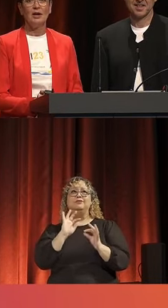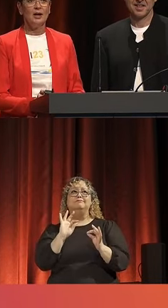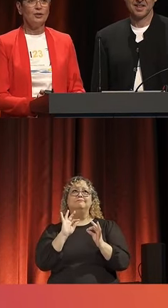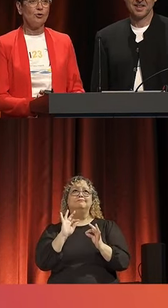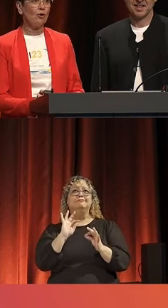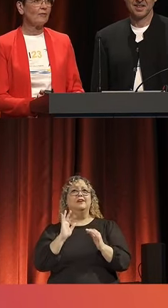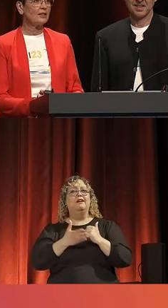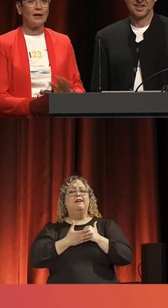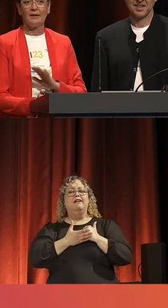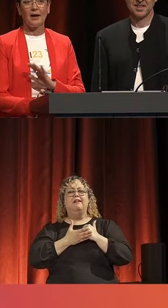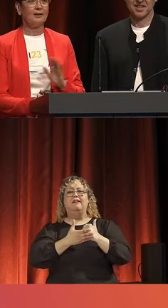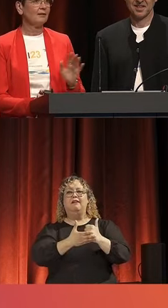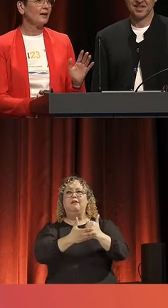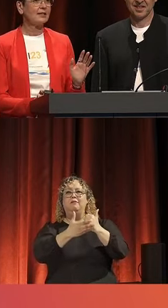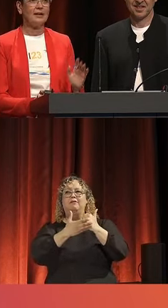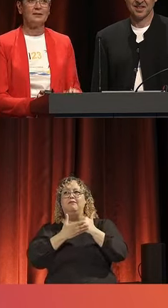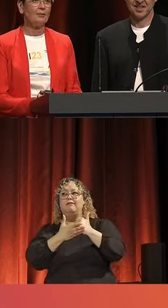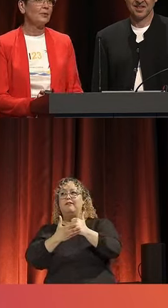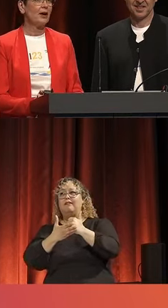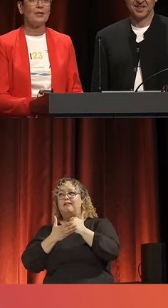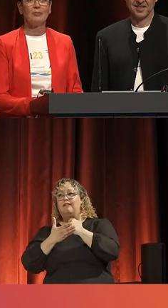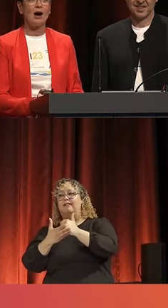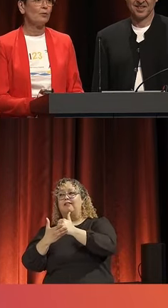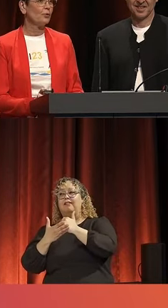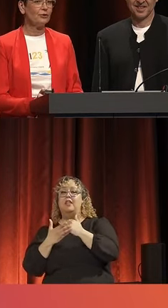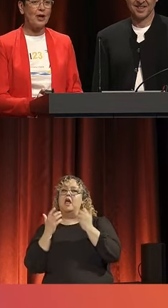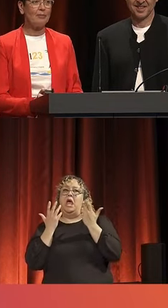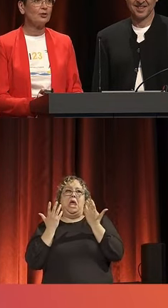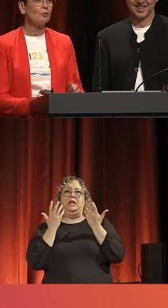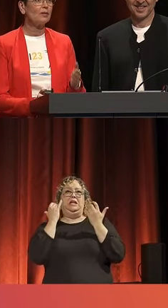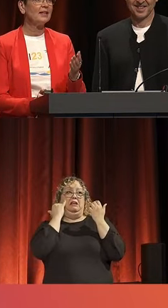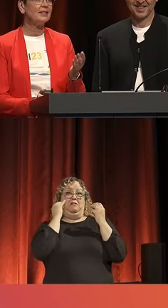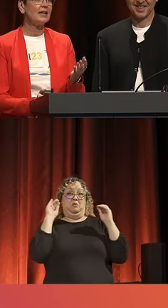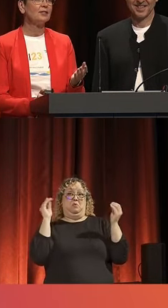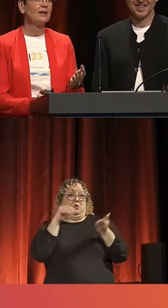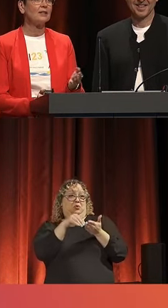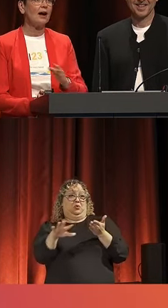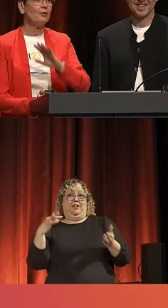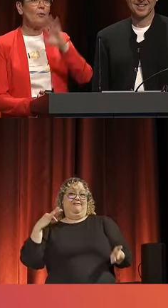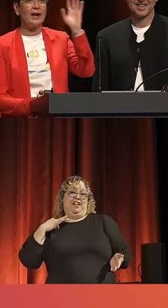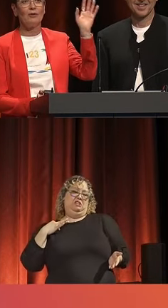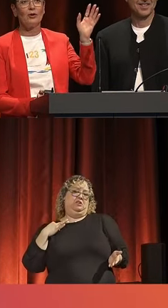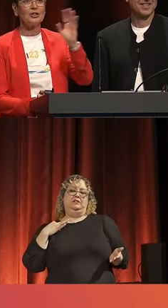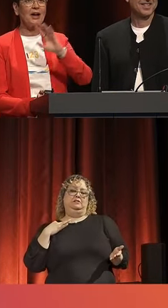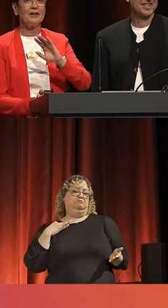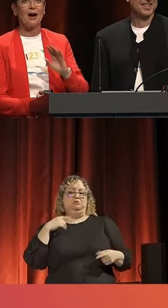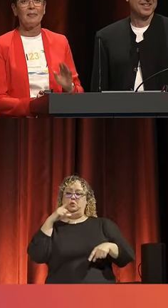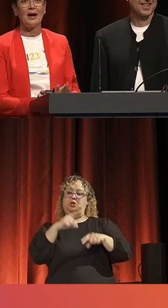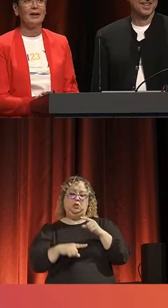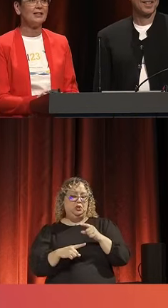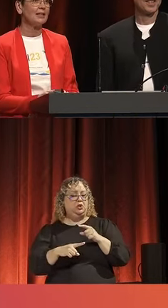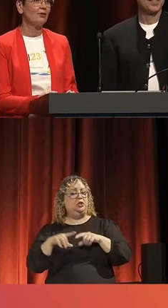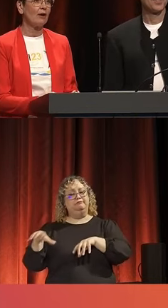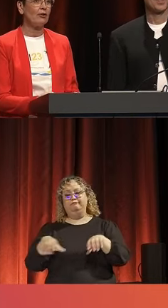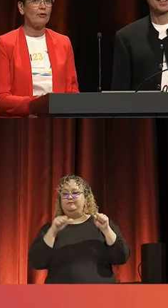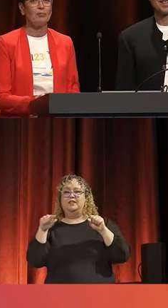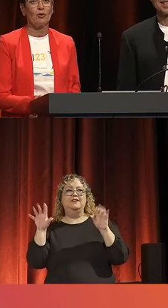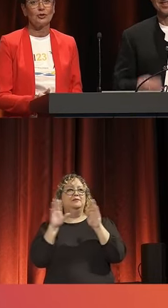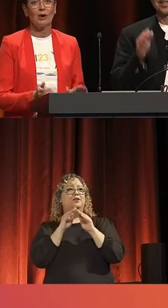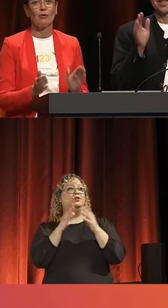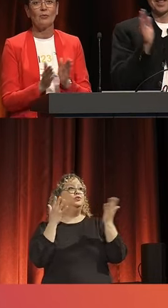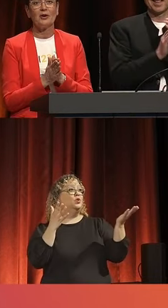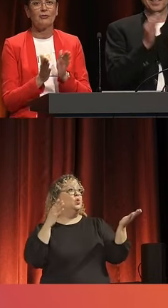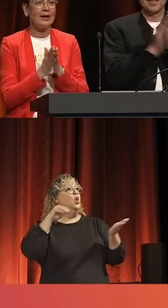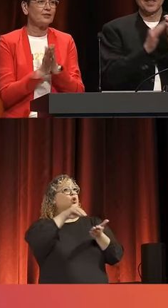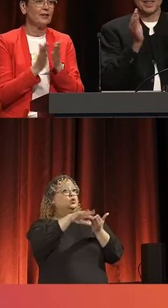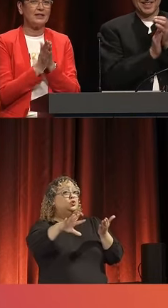helpful to all of us, and like I said, without them, Kai wouldn't happen. So please, SVs, either wave or stand up, and let's give a round of applause